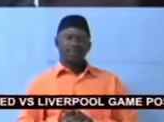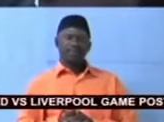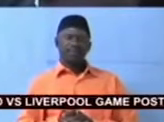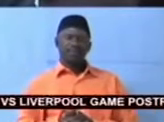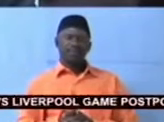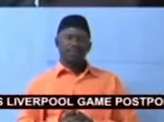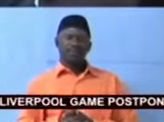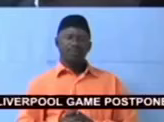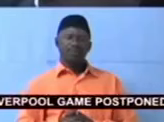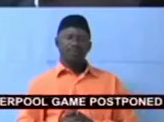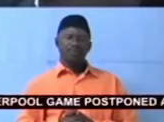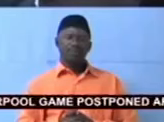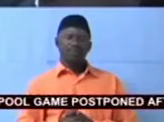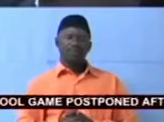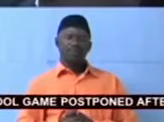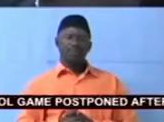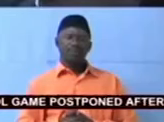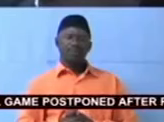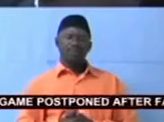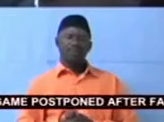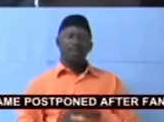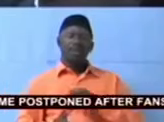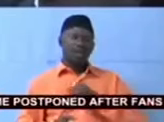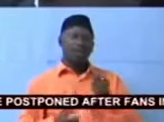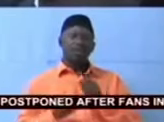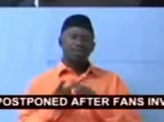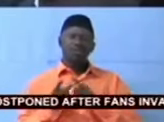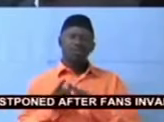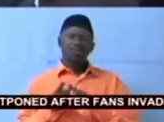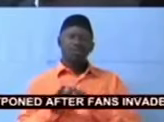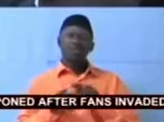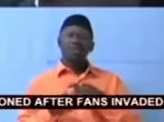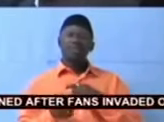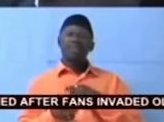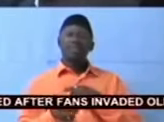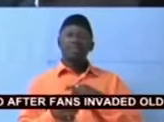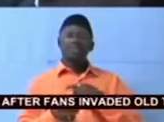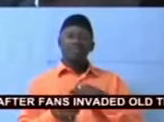also the principle that the judiciary must be independent.